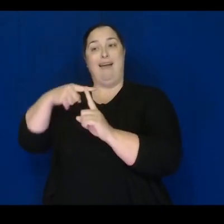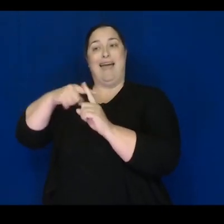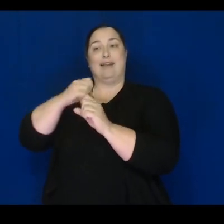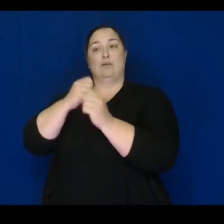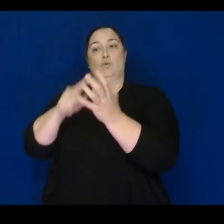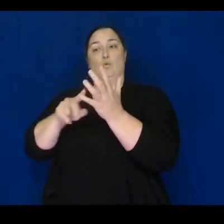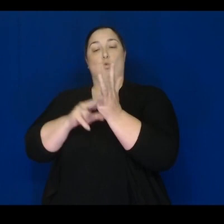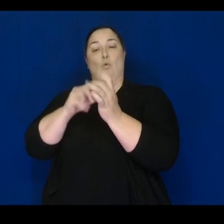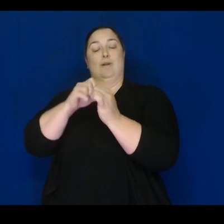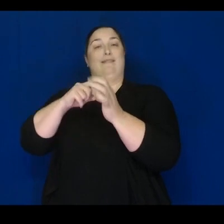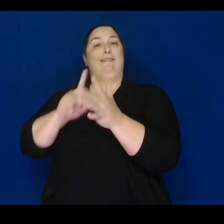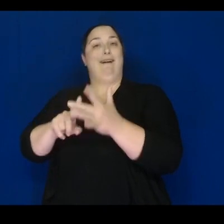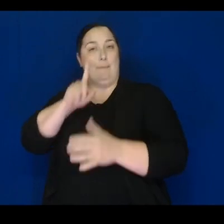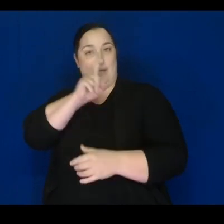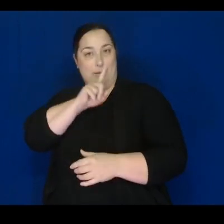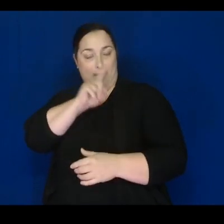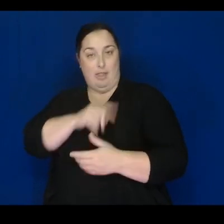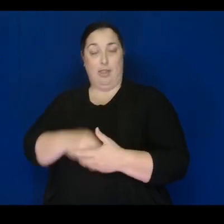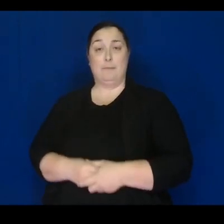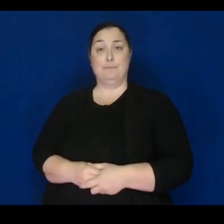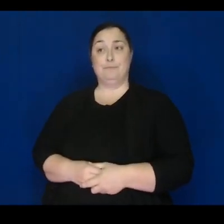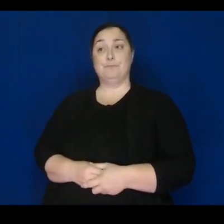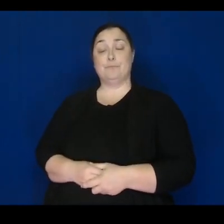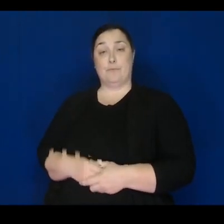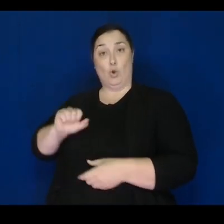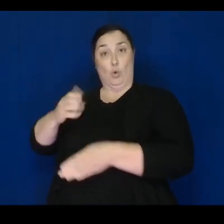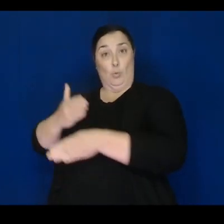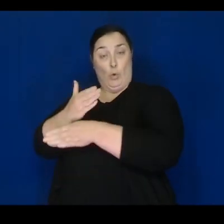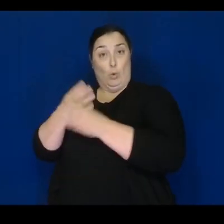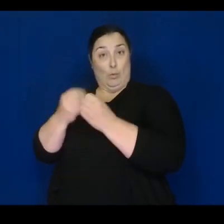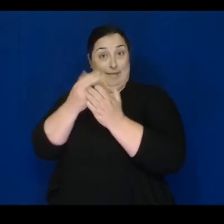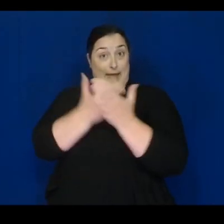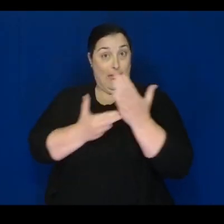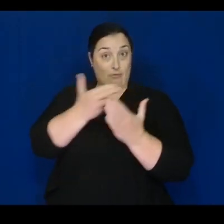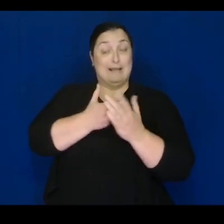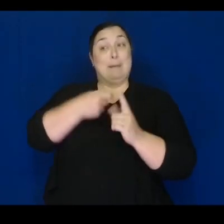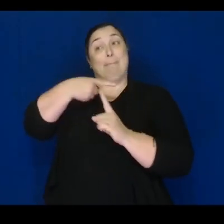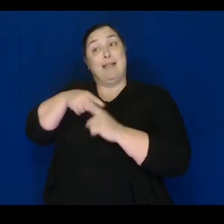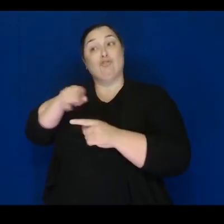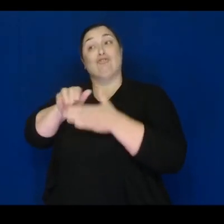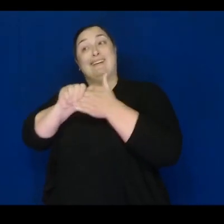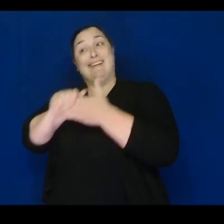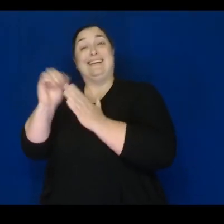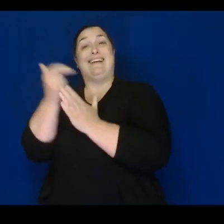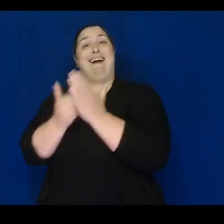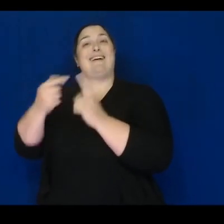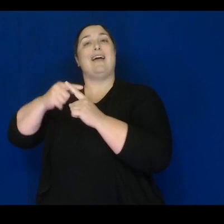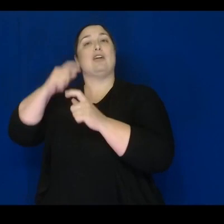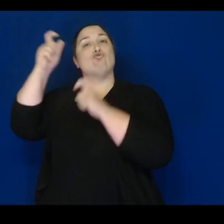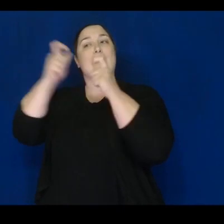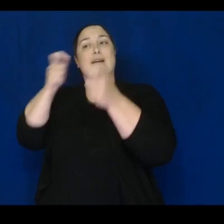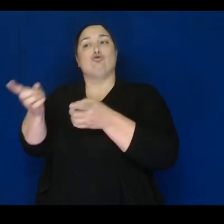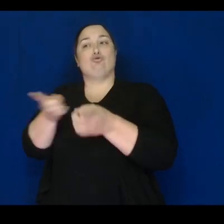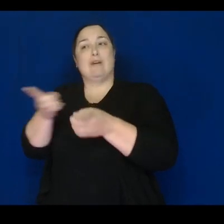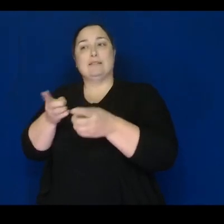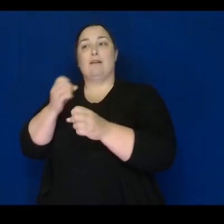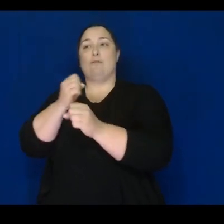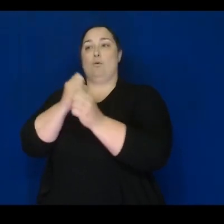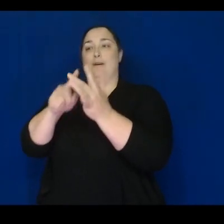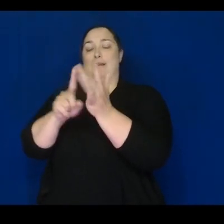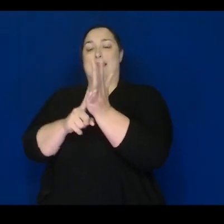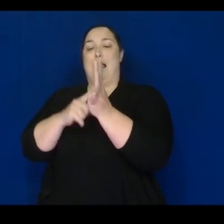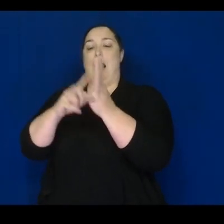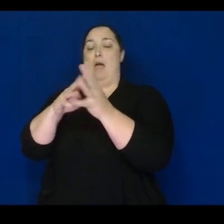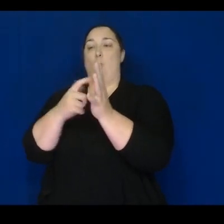peoples. Alongside her work at the gallery, Krystal is the lead artist and creative director of